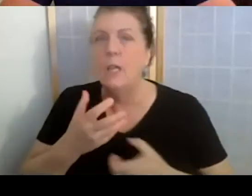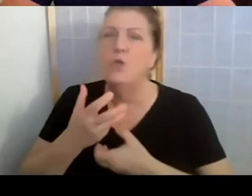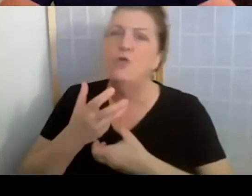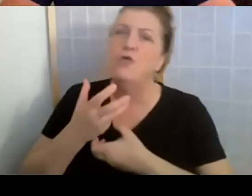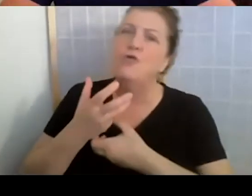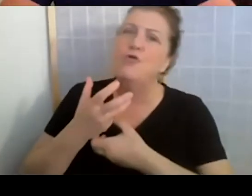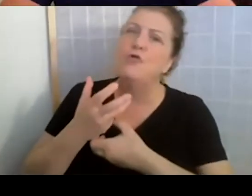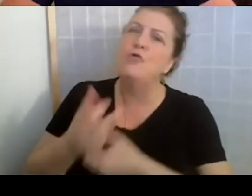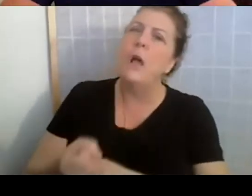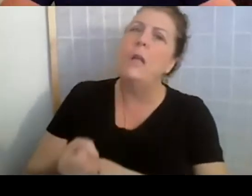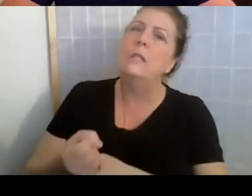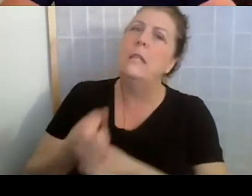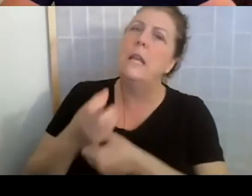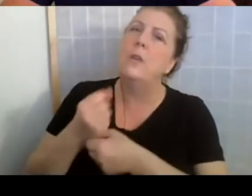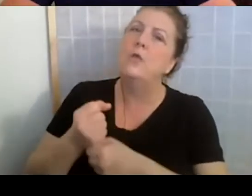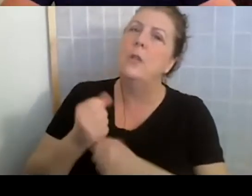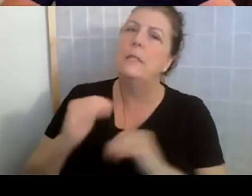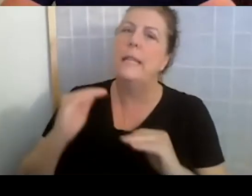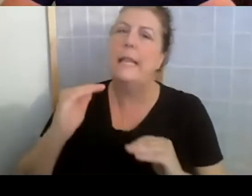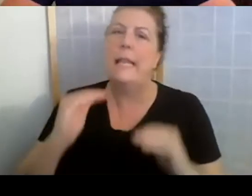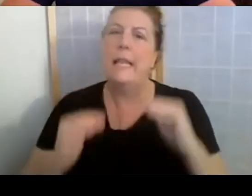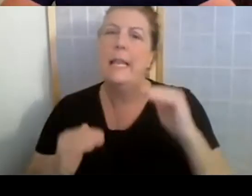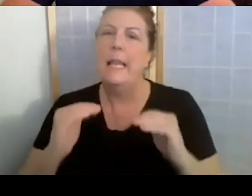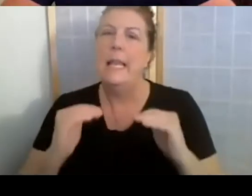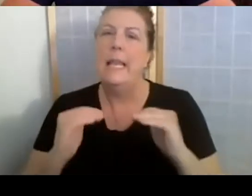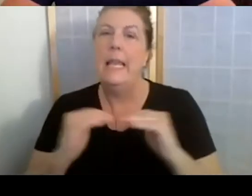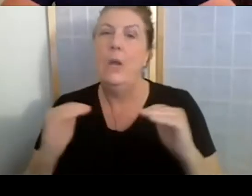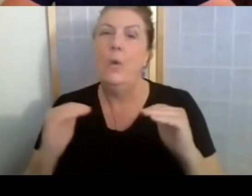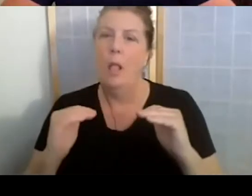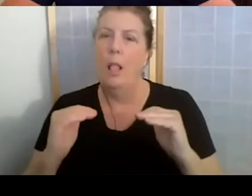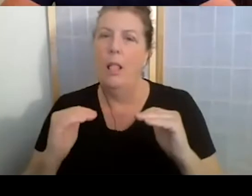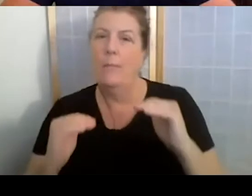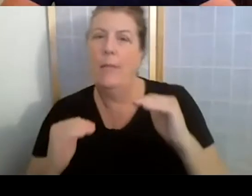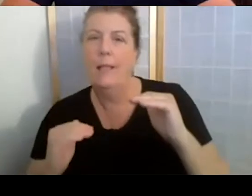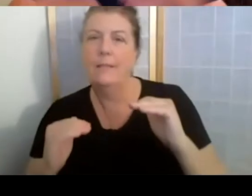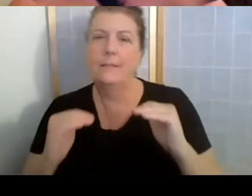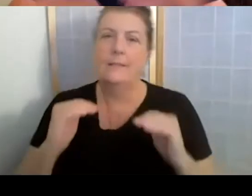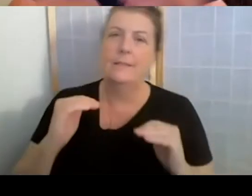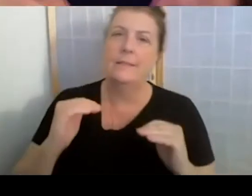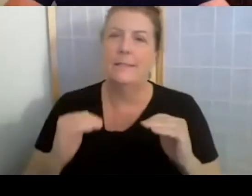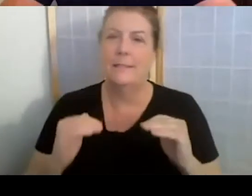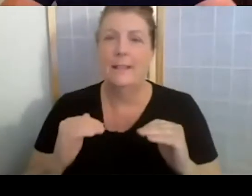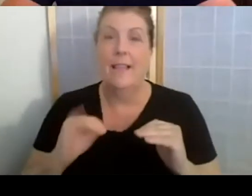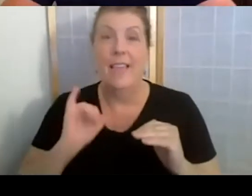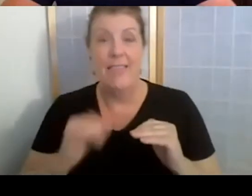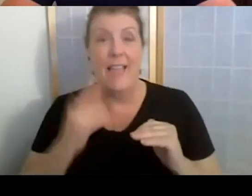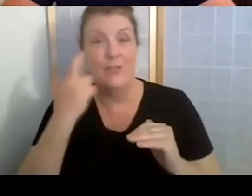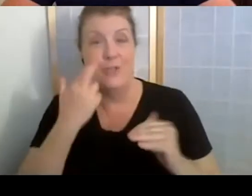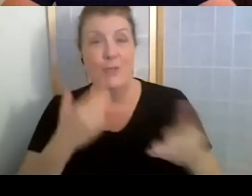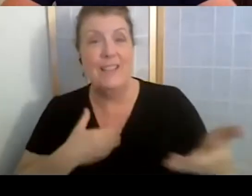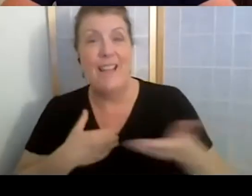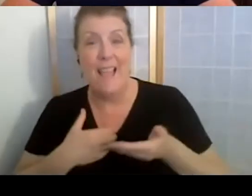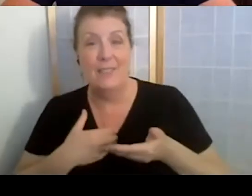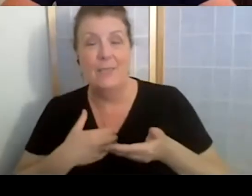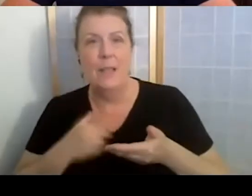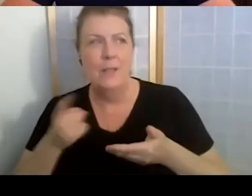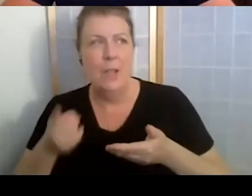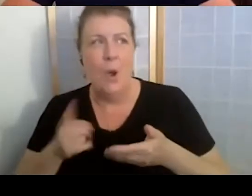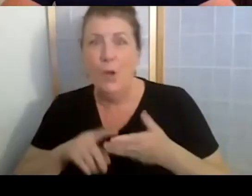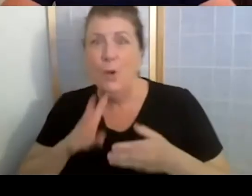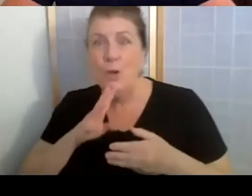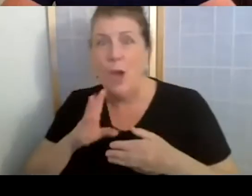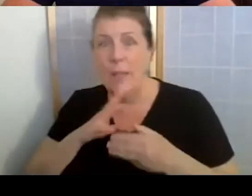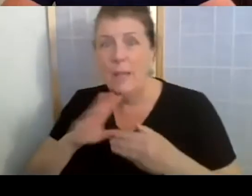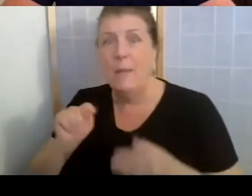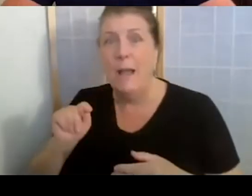him. I think that there were other writers that I met with who were sort of like, sure, you're talking about Ta-Nehisi Coates, cool.